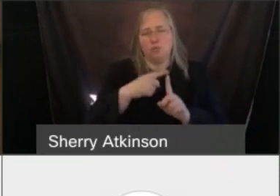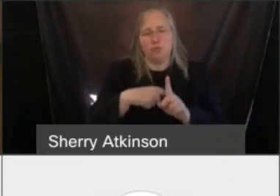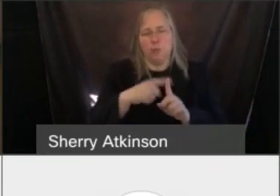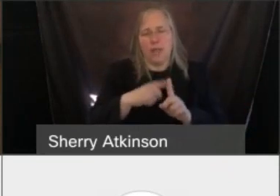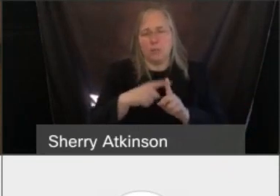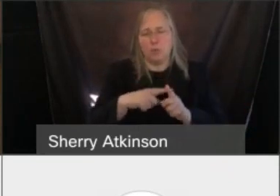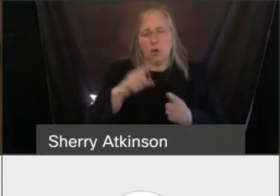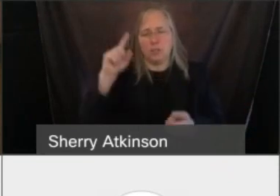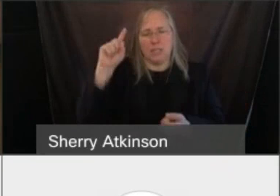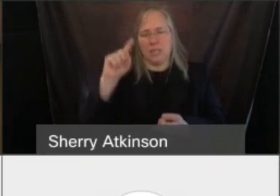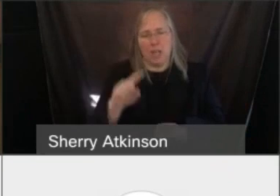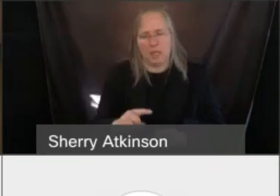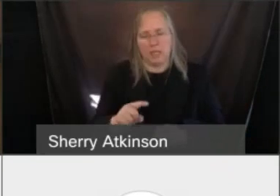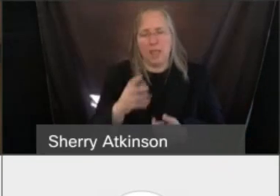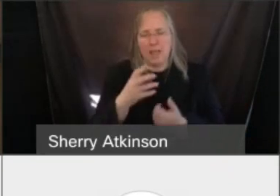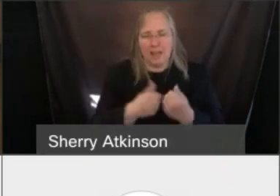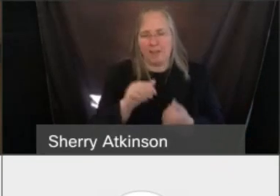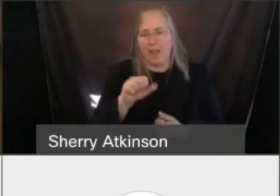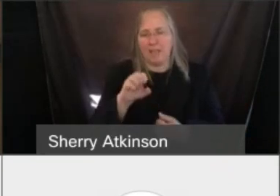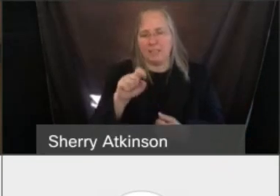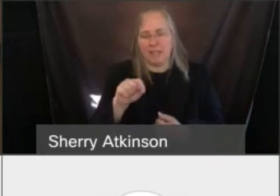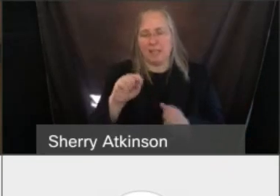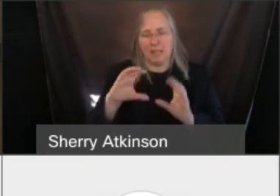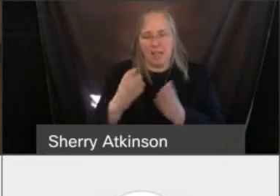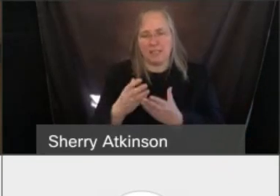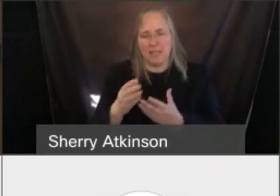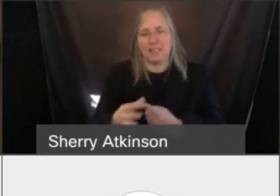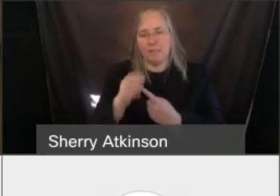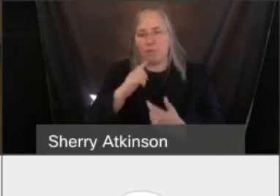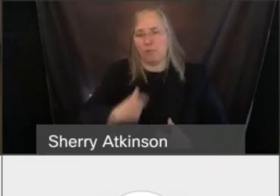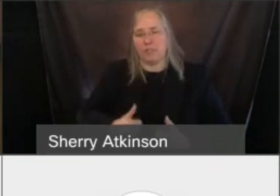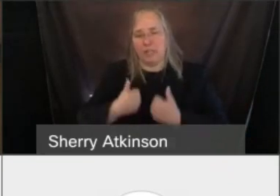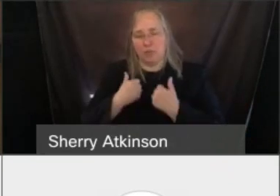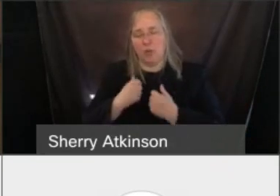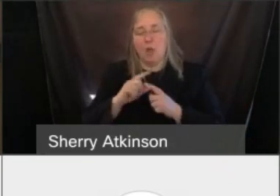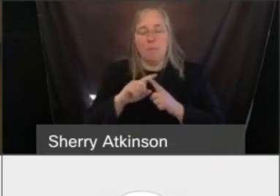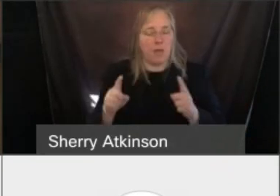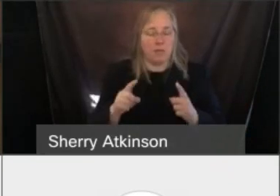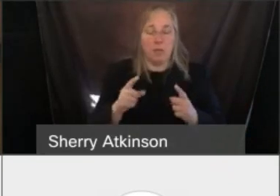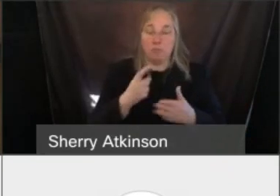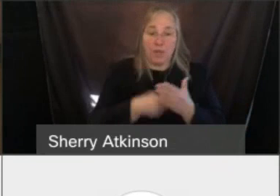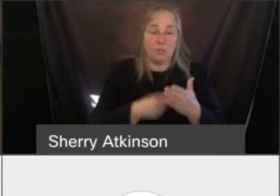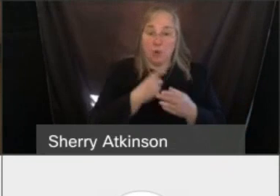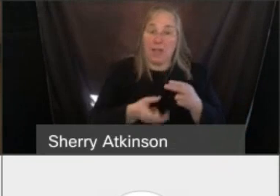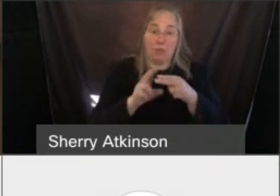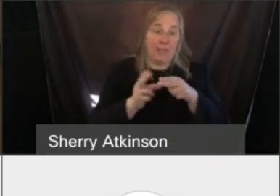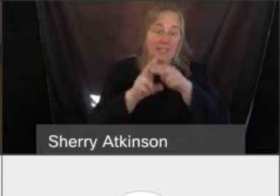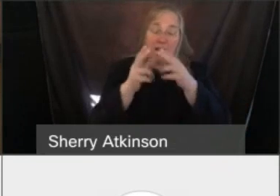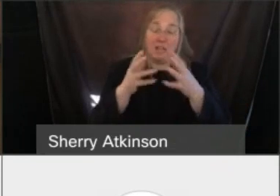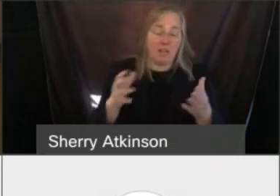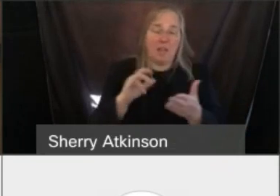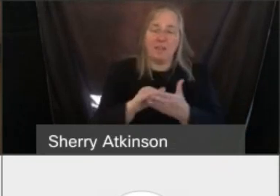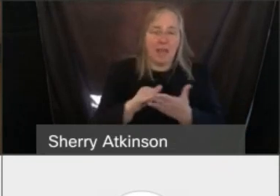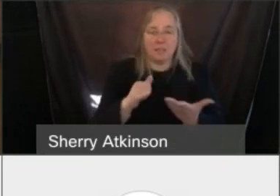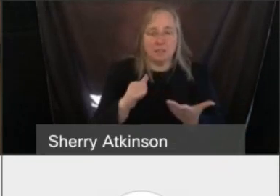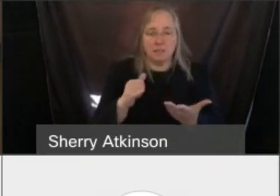except residential, but prices were increasing a lot. And it's a byproduct of interest rates that are